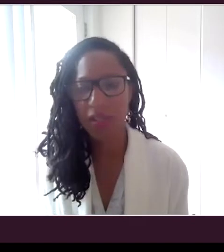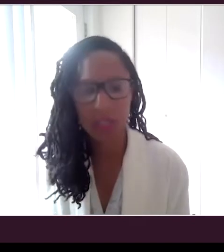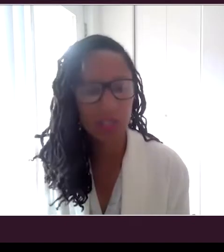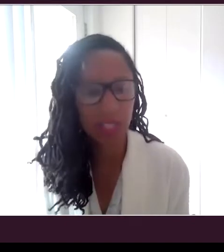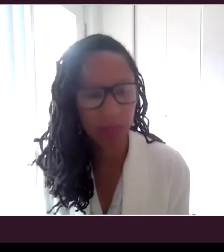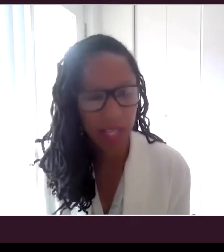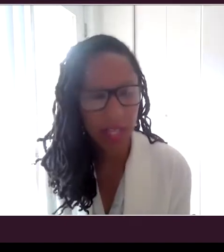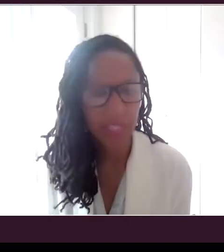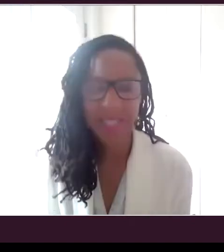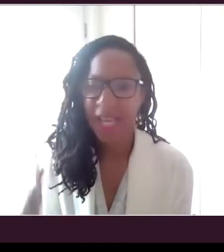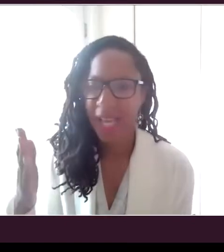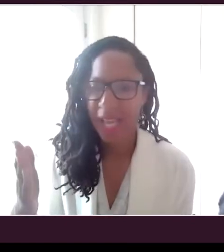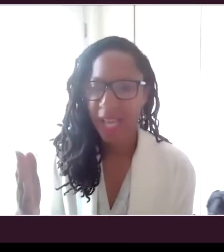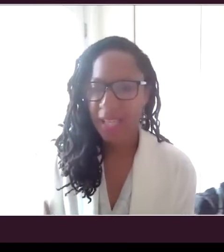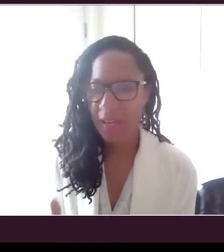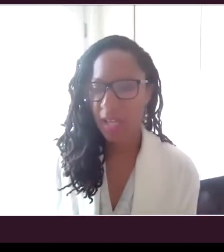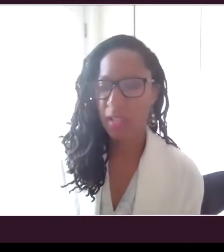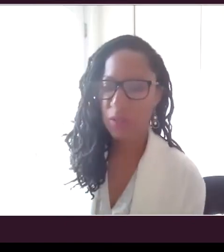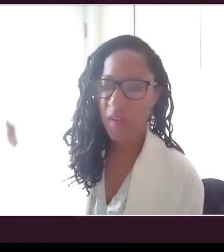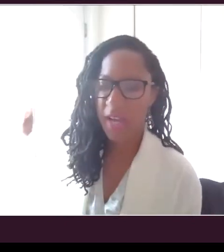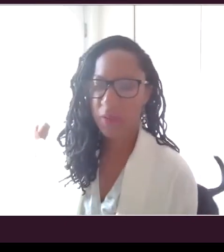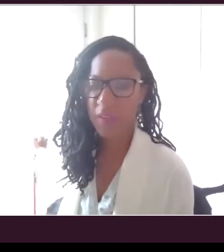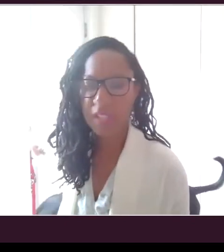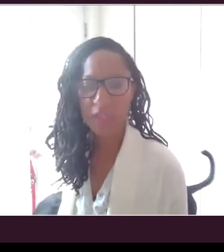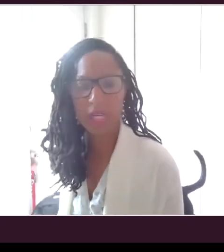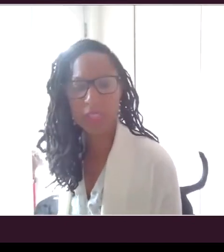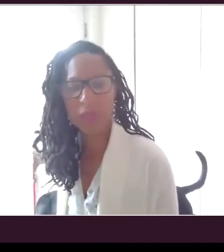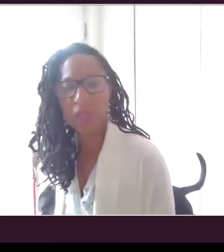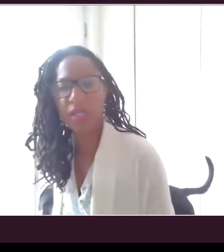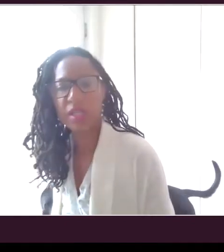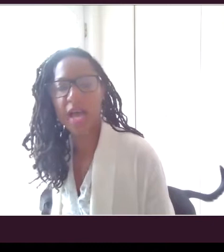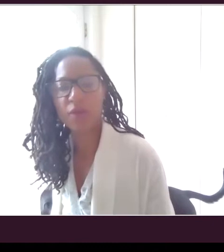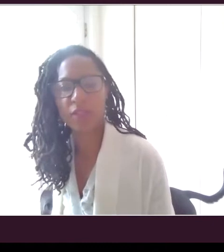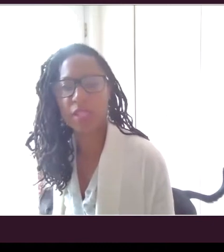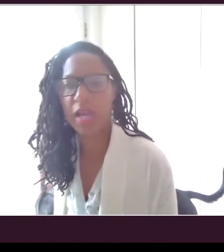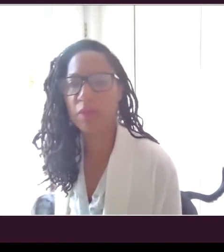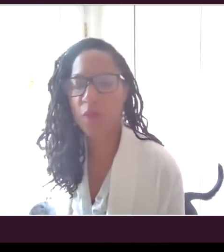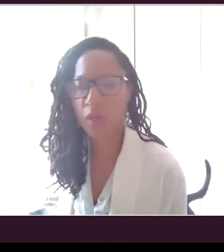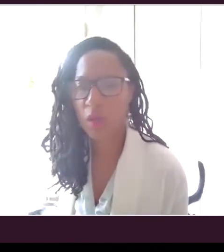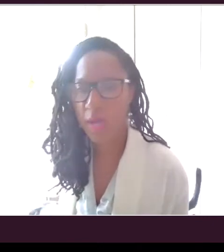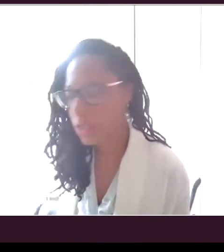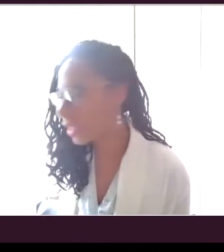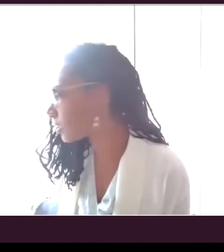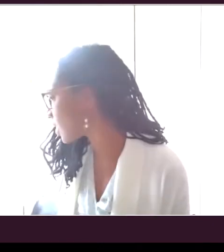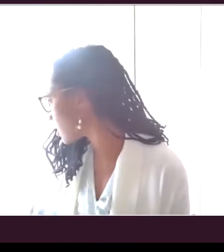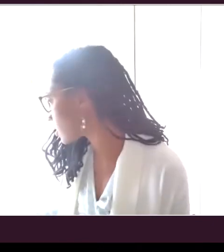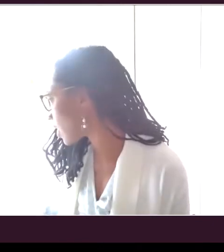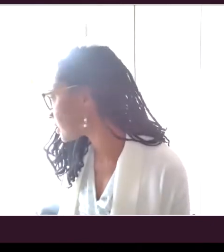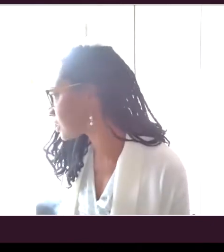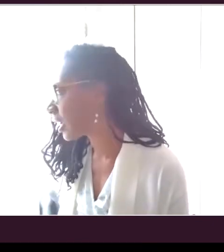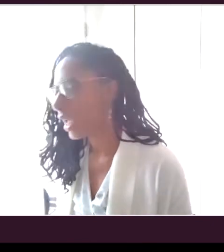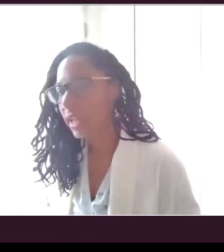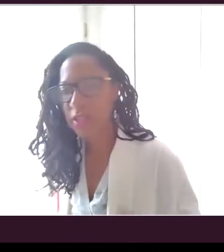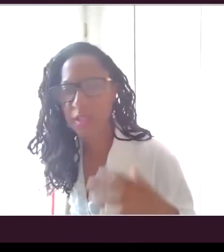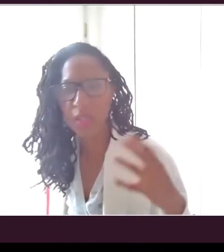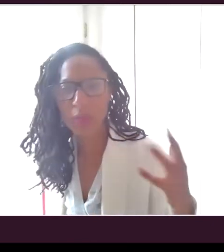that makes us all into Cinderella. And then in those final 15 minutes, we're going to allow for time for questions and